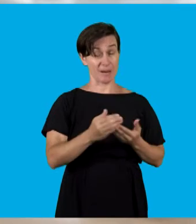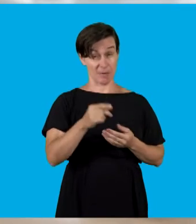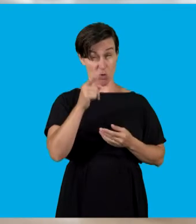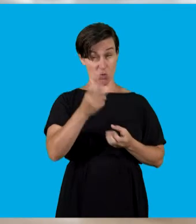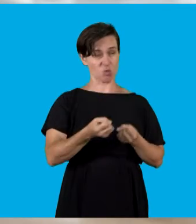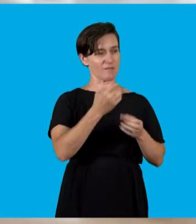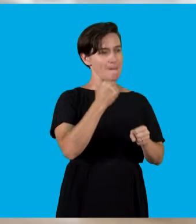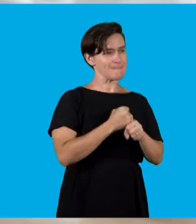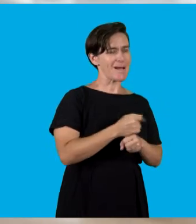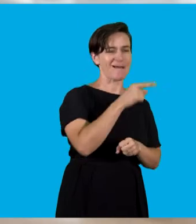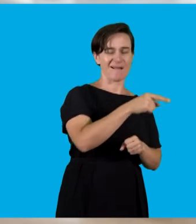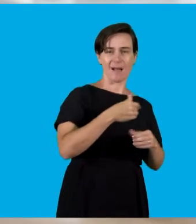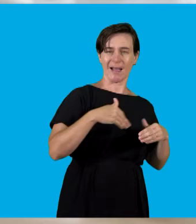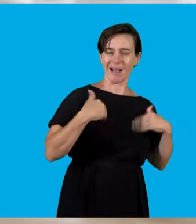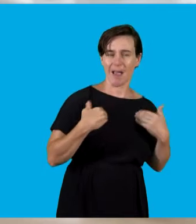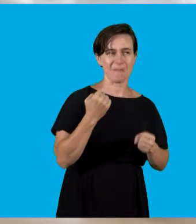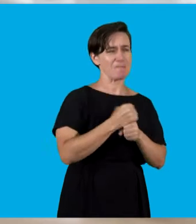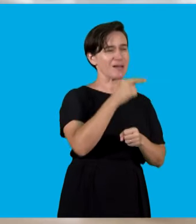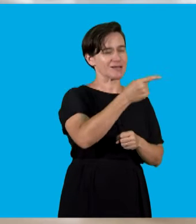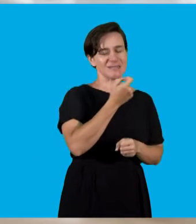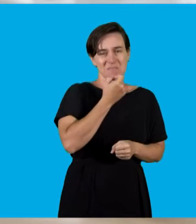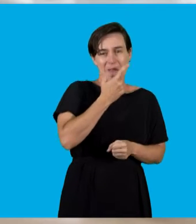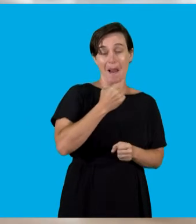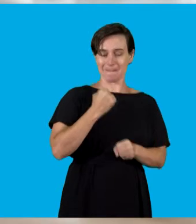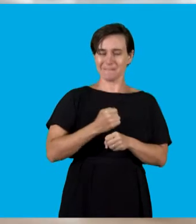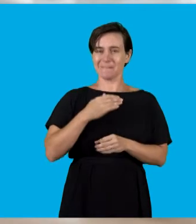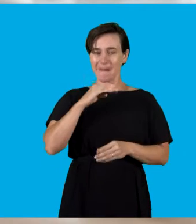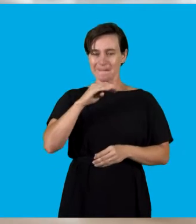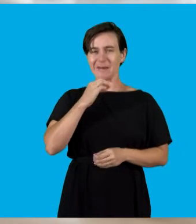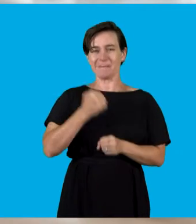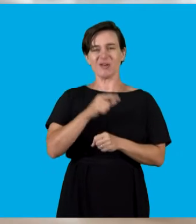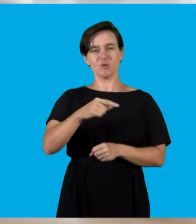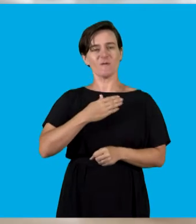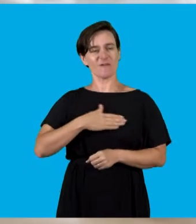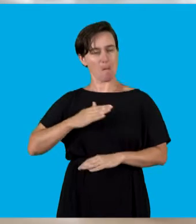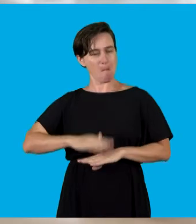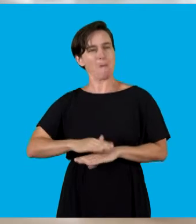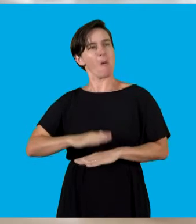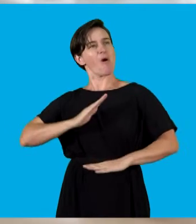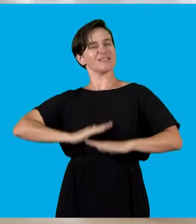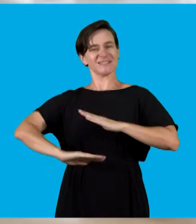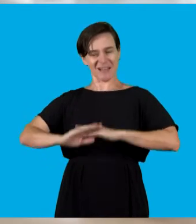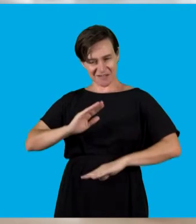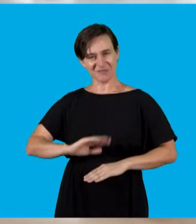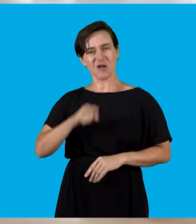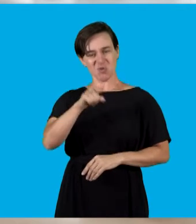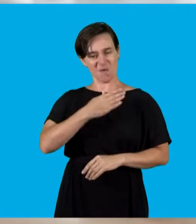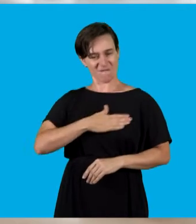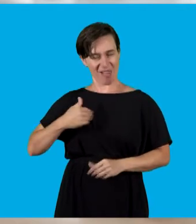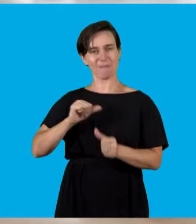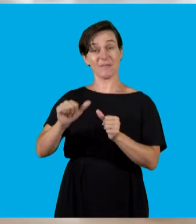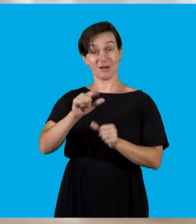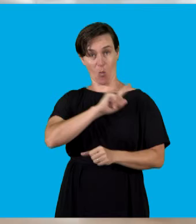is going to make them smile, make them happy, it gives you self-fulfillment. It gives you empowerment because you have